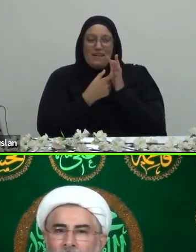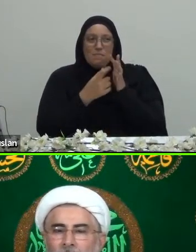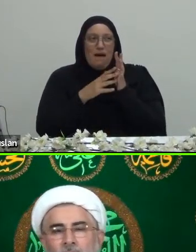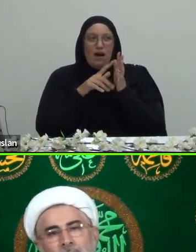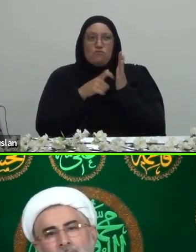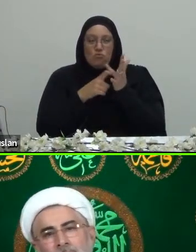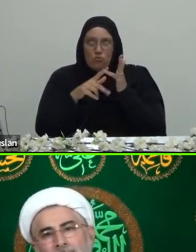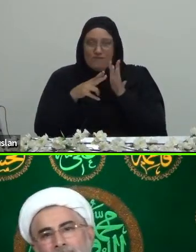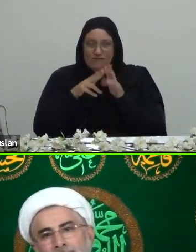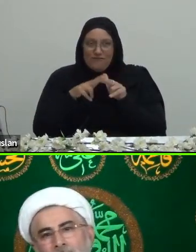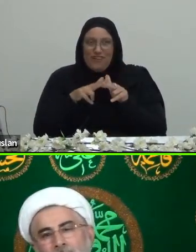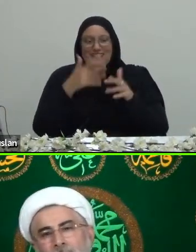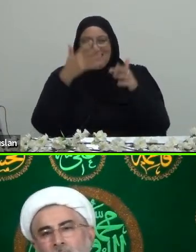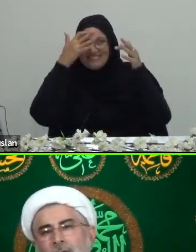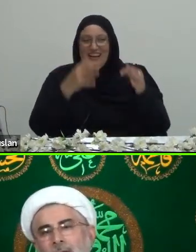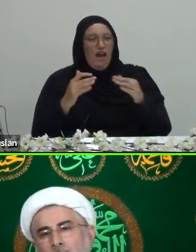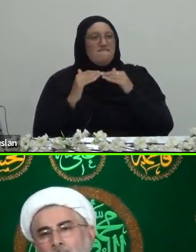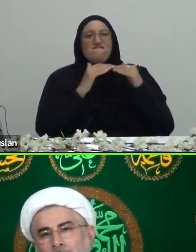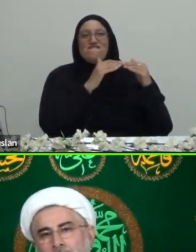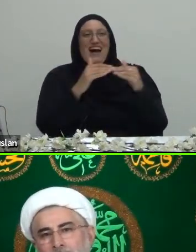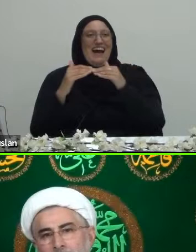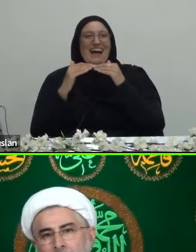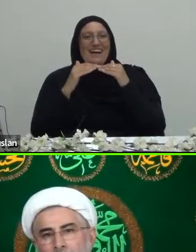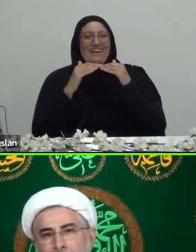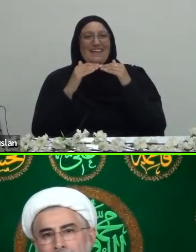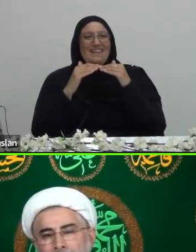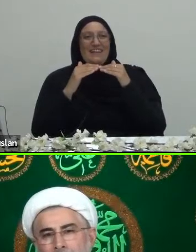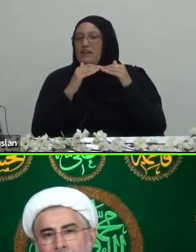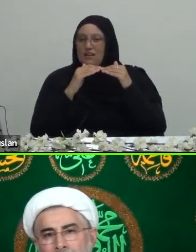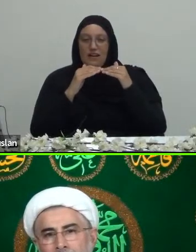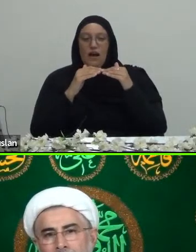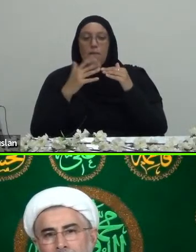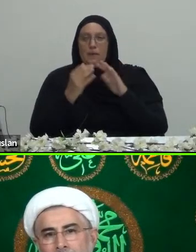every beneficiaries and give their share accordingly.